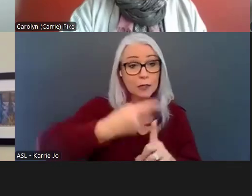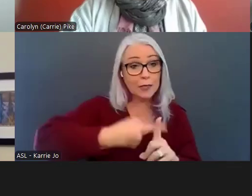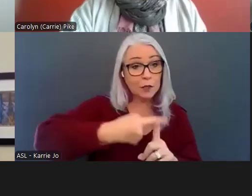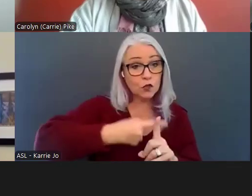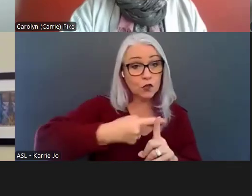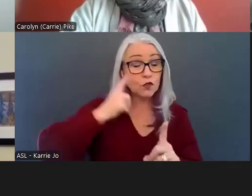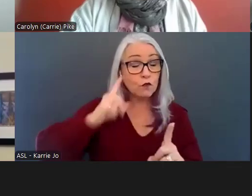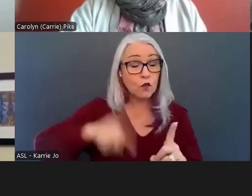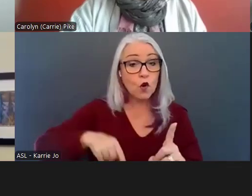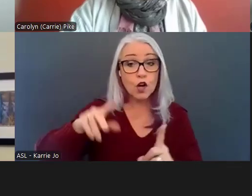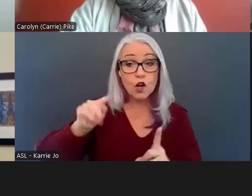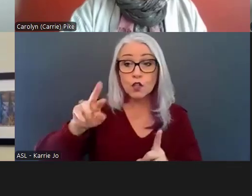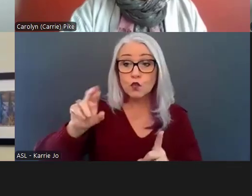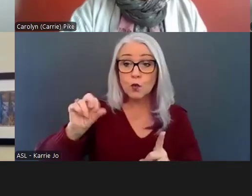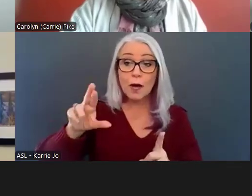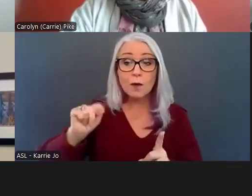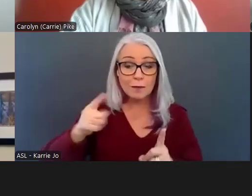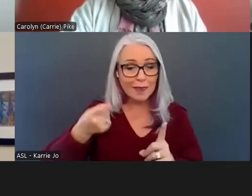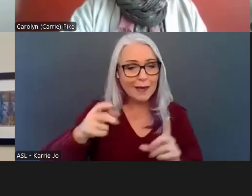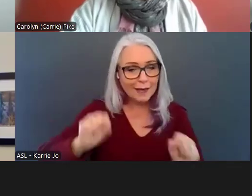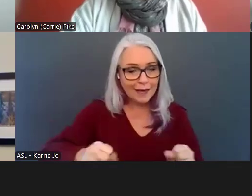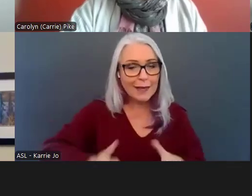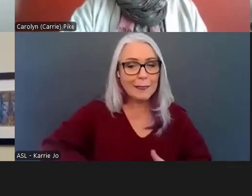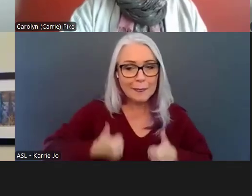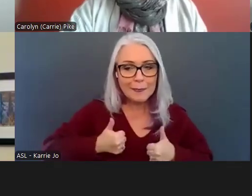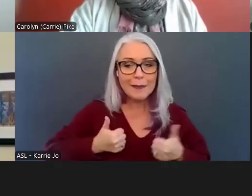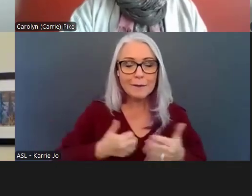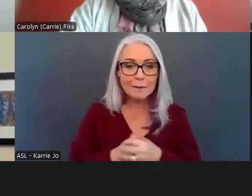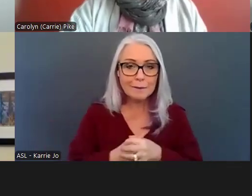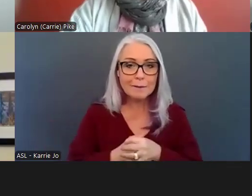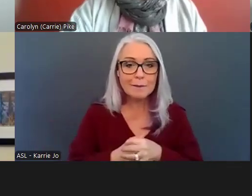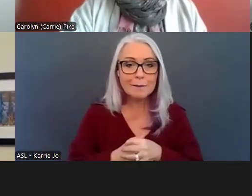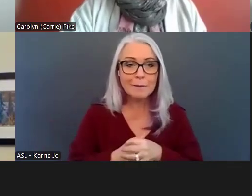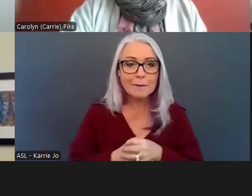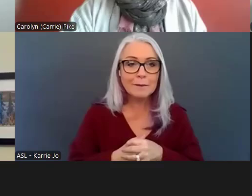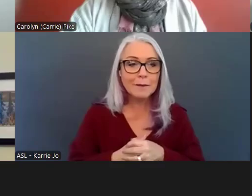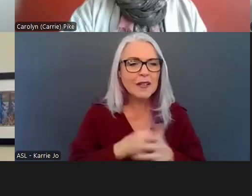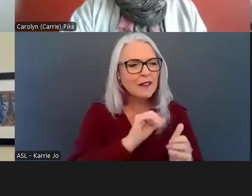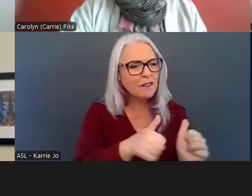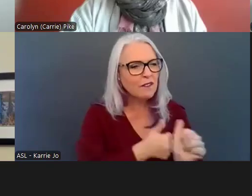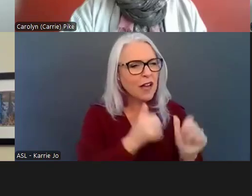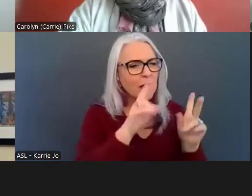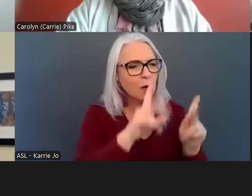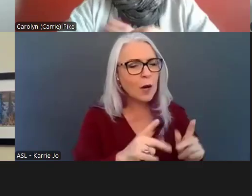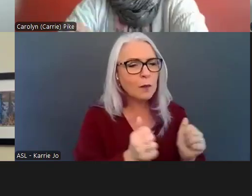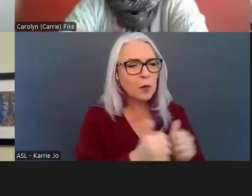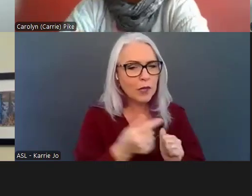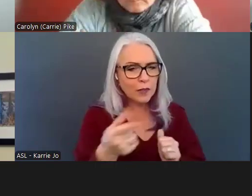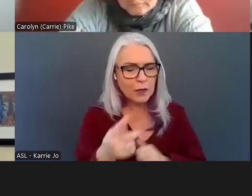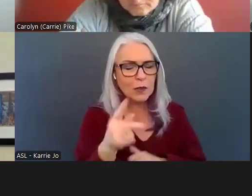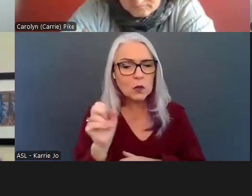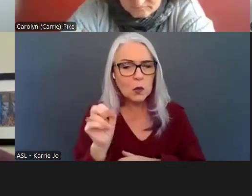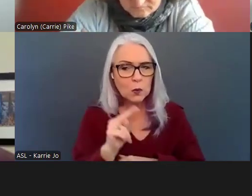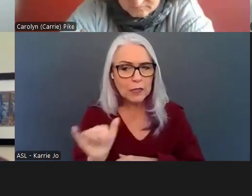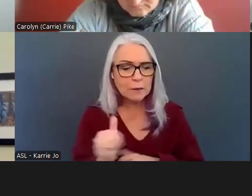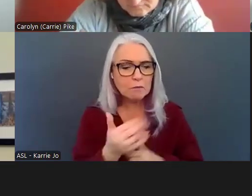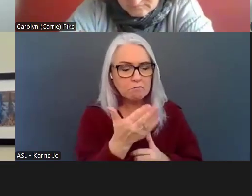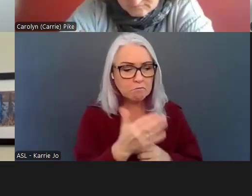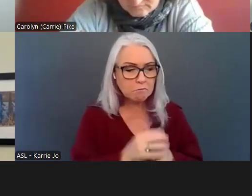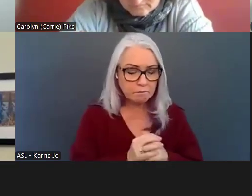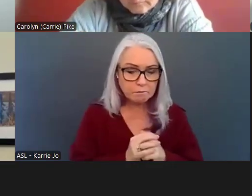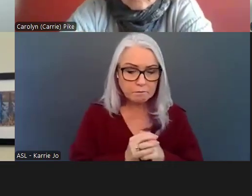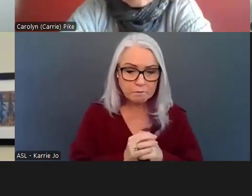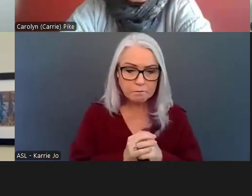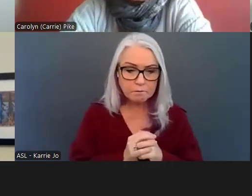can tolerate. Yeah, let me follow up on a point that Tony made. And I'd